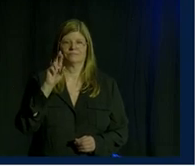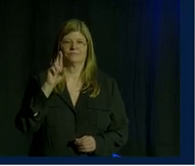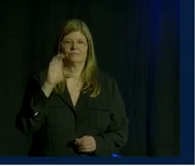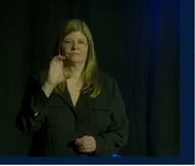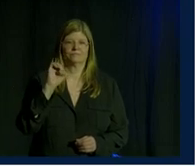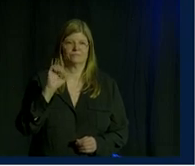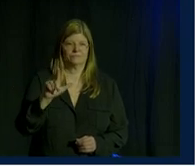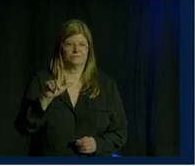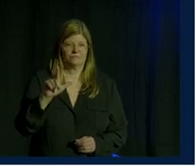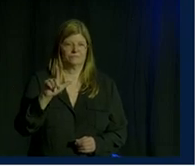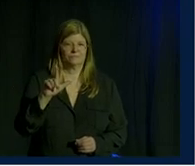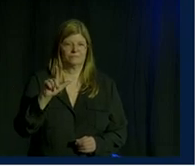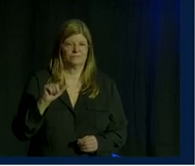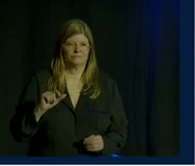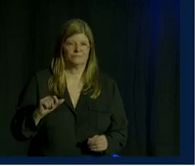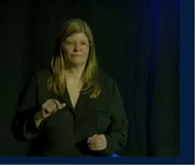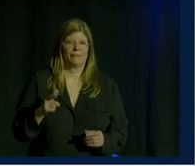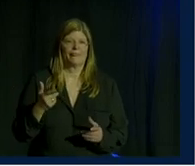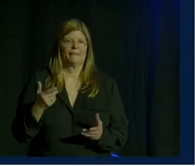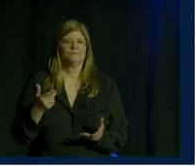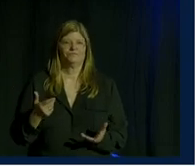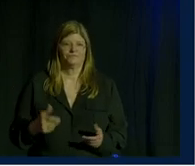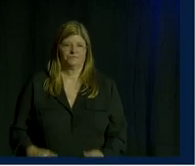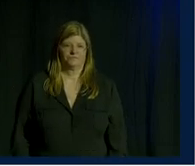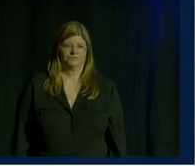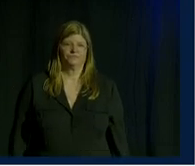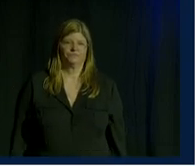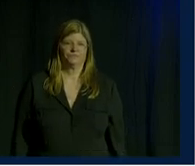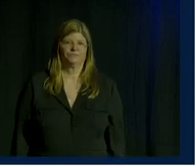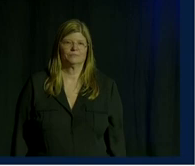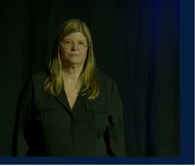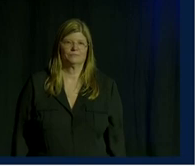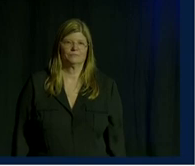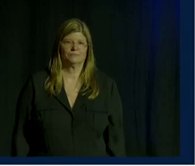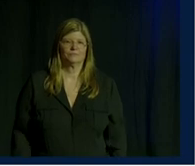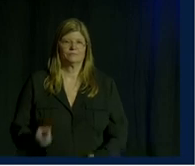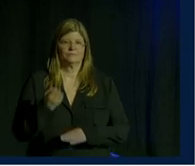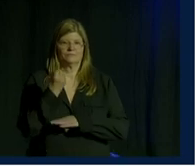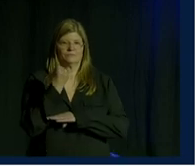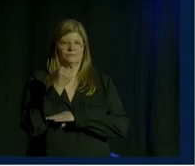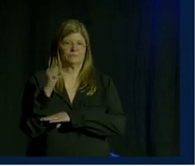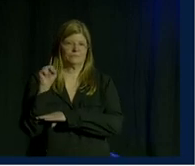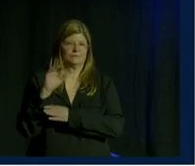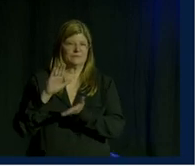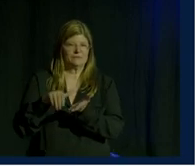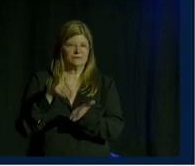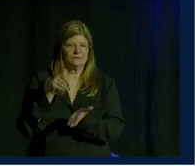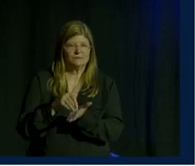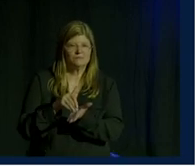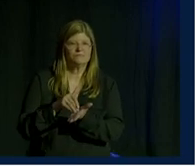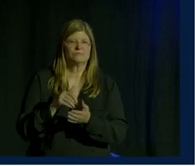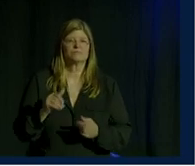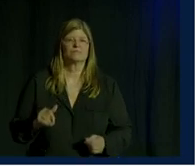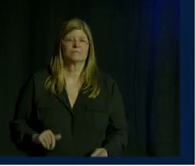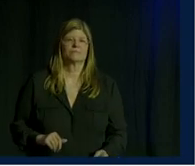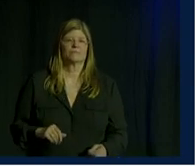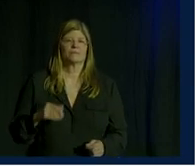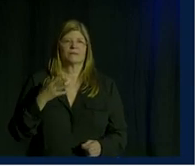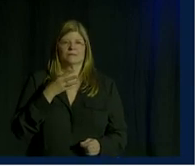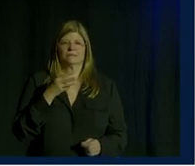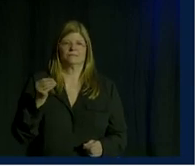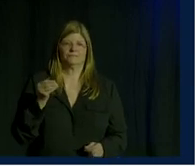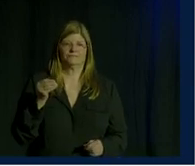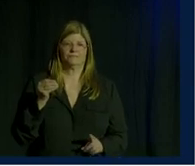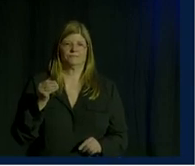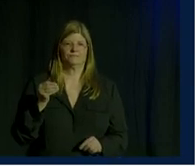Center, which is a tremendous community asset, and DempEd specifies that there be no gap in those amenities provided to the community. As